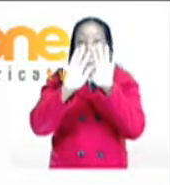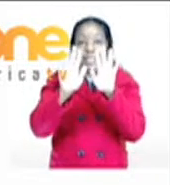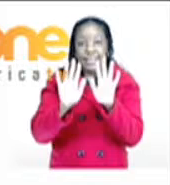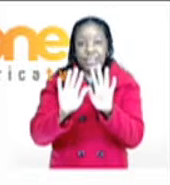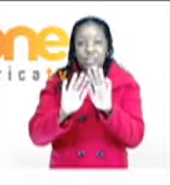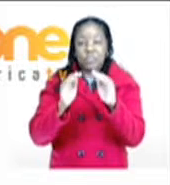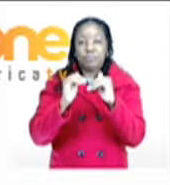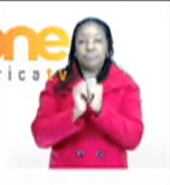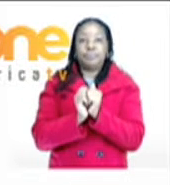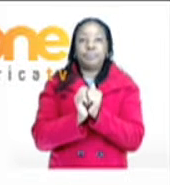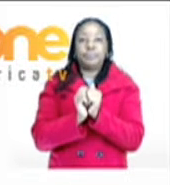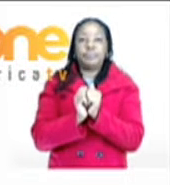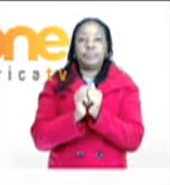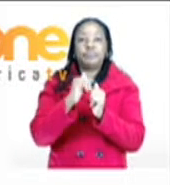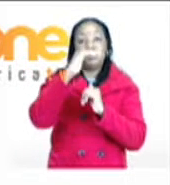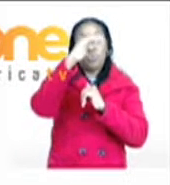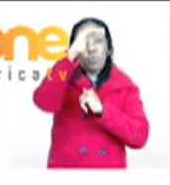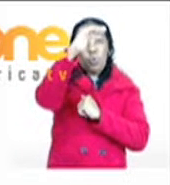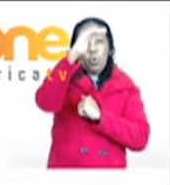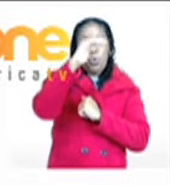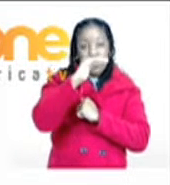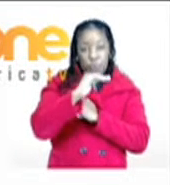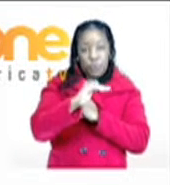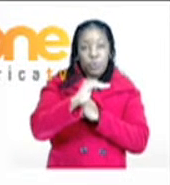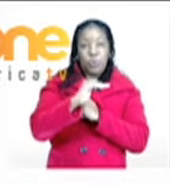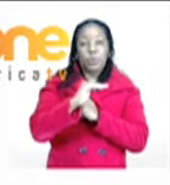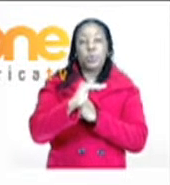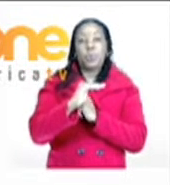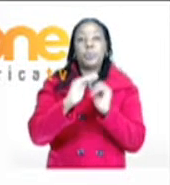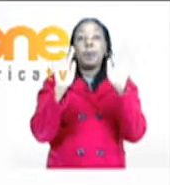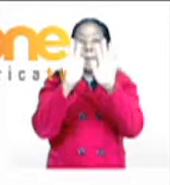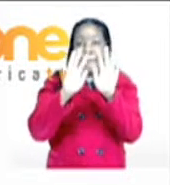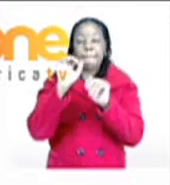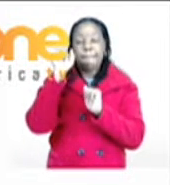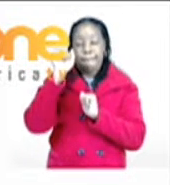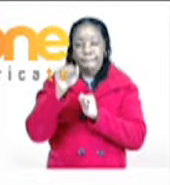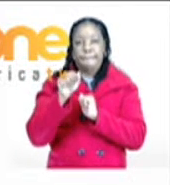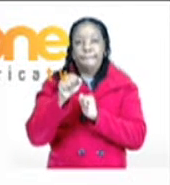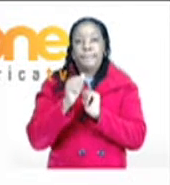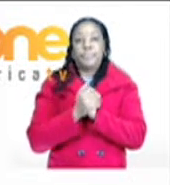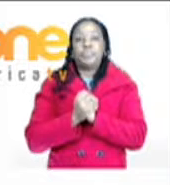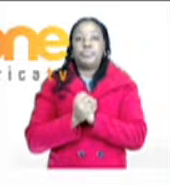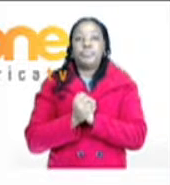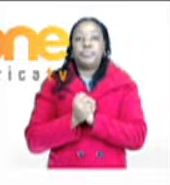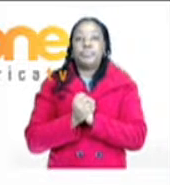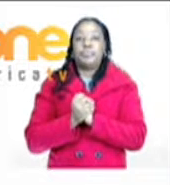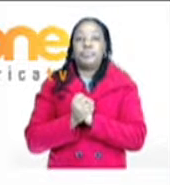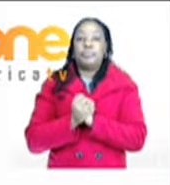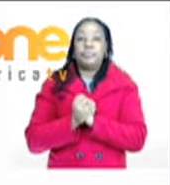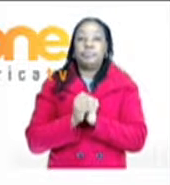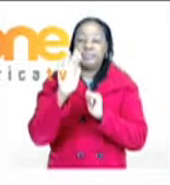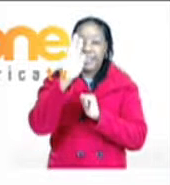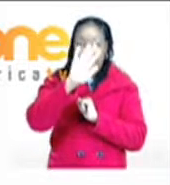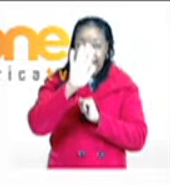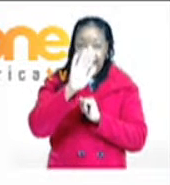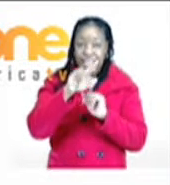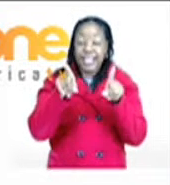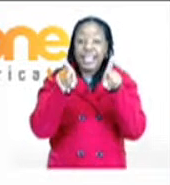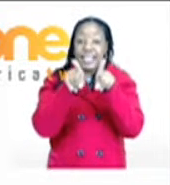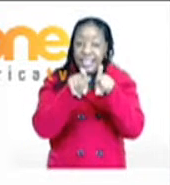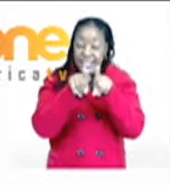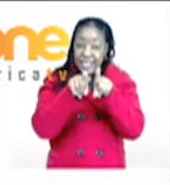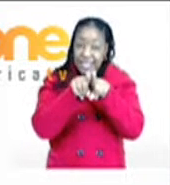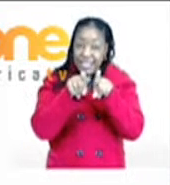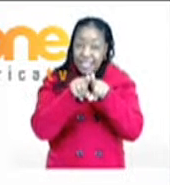two emblems or the two coats of arms, remembering the correct colors as I have